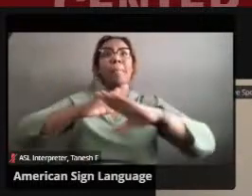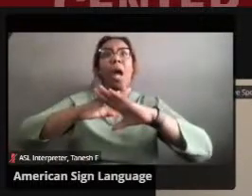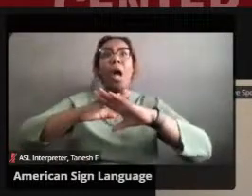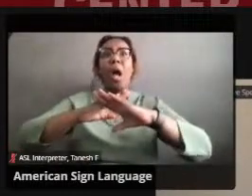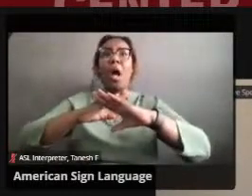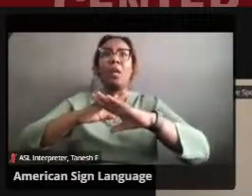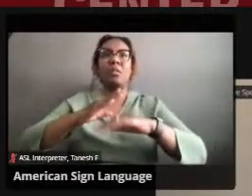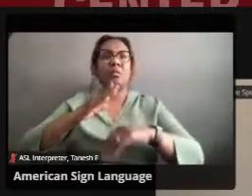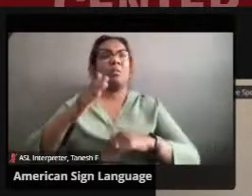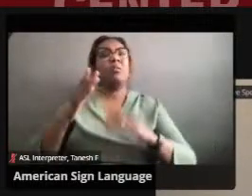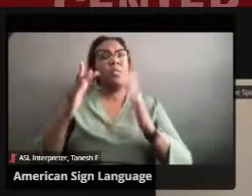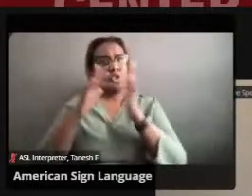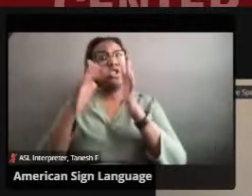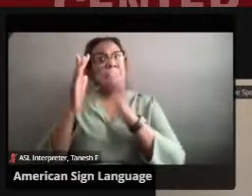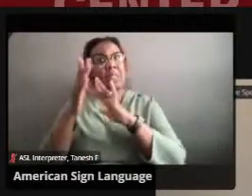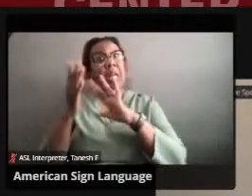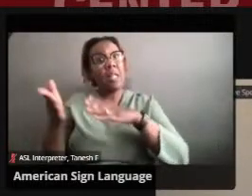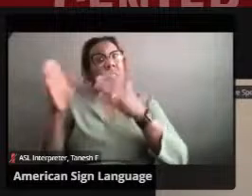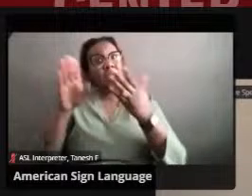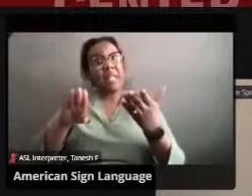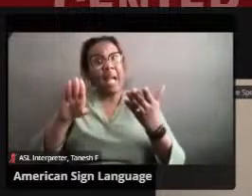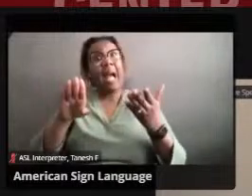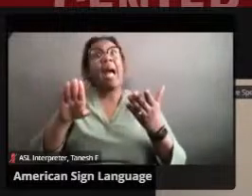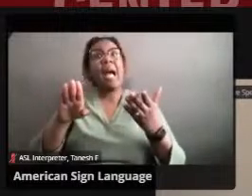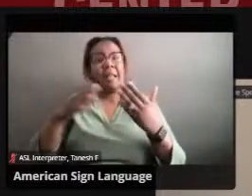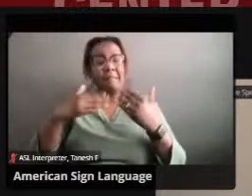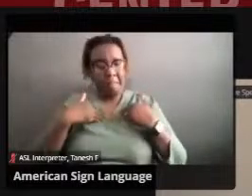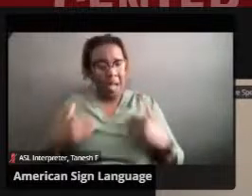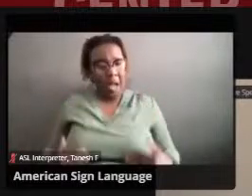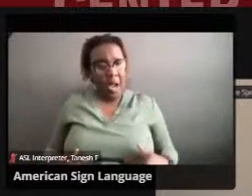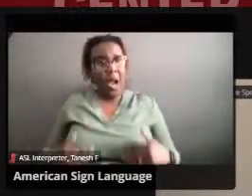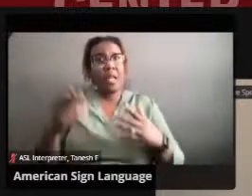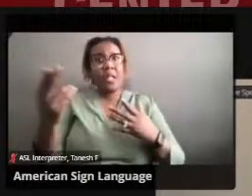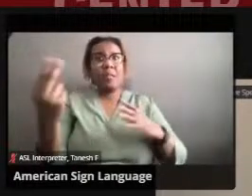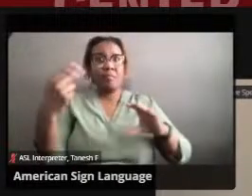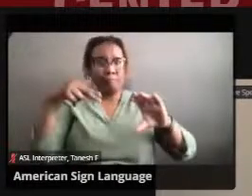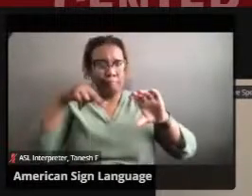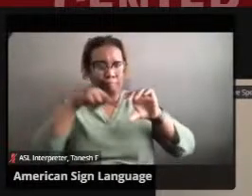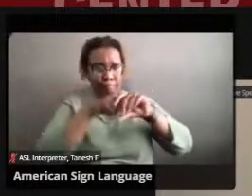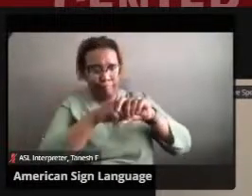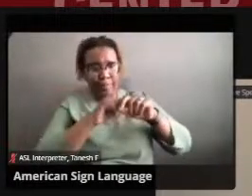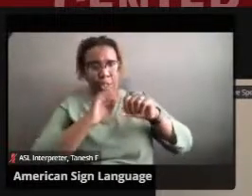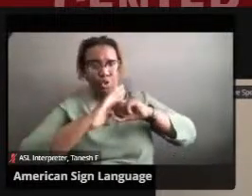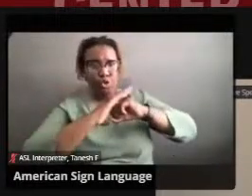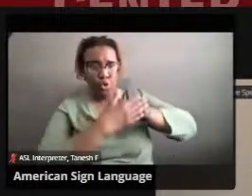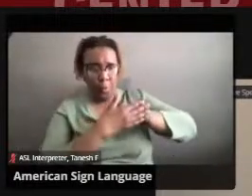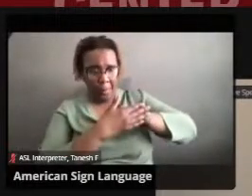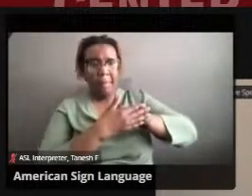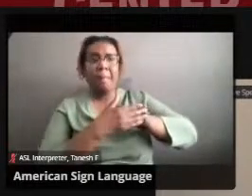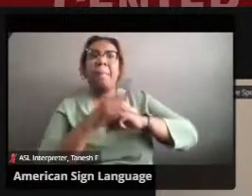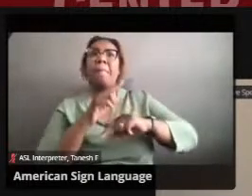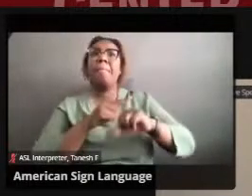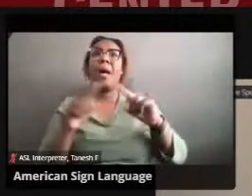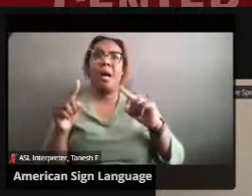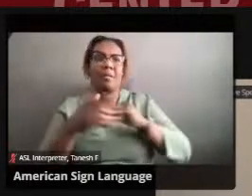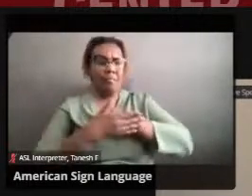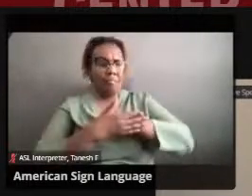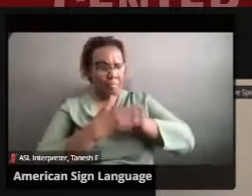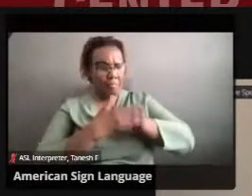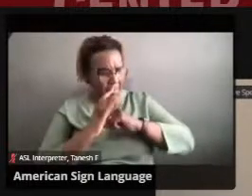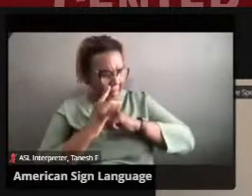to die, not only need him to die physically, but the memory of his very being